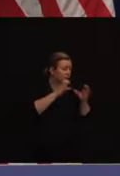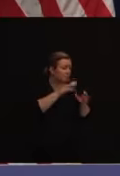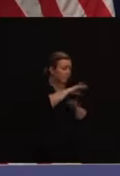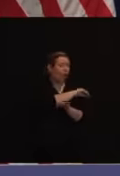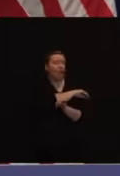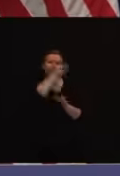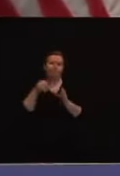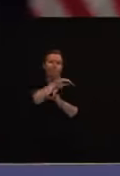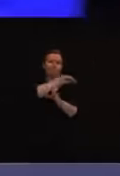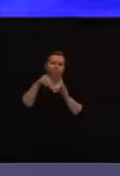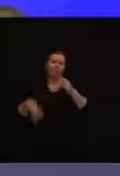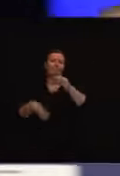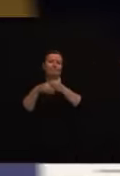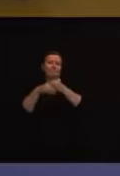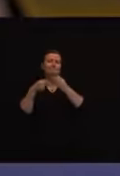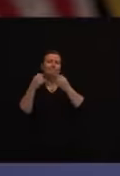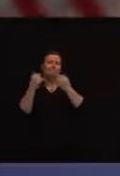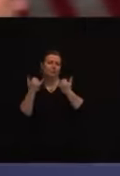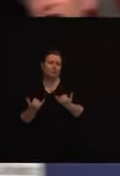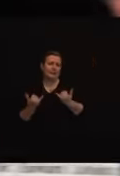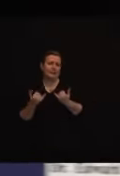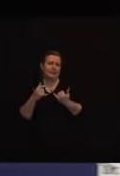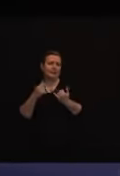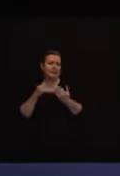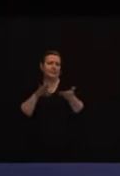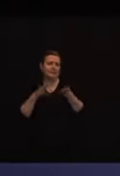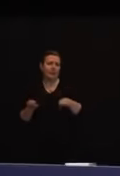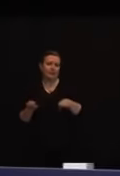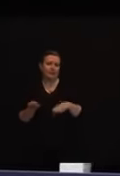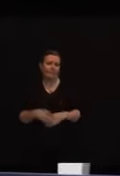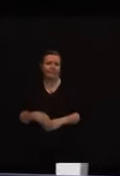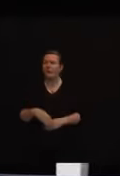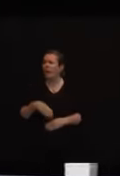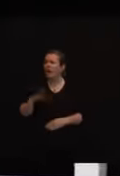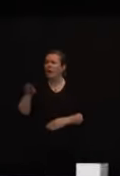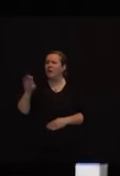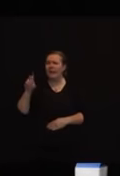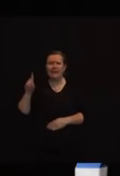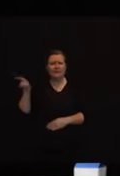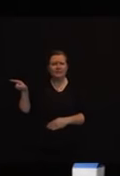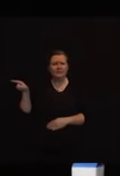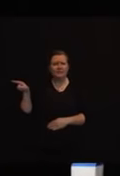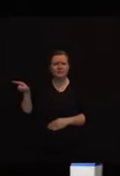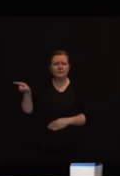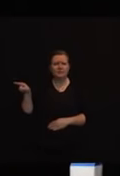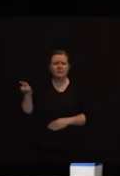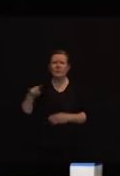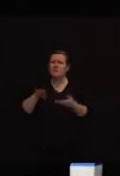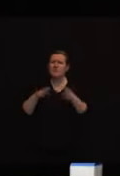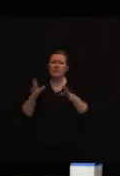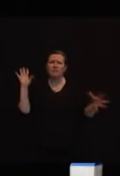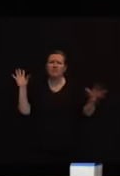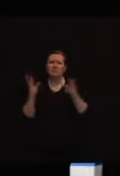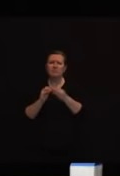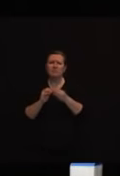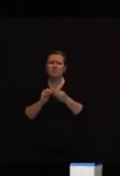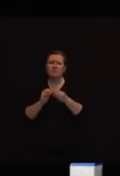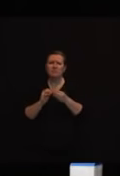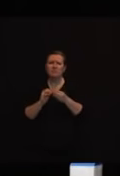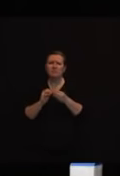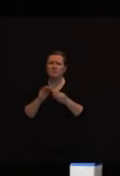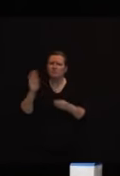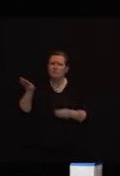in? Thank you. And I want to say just a few things about the deaths overall. And the first is that, remember, this